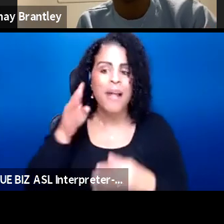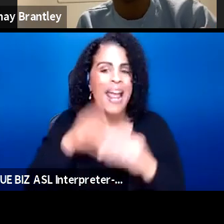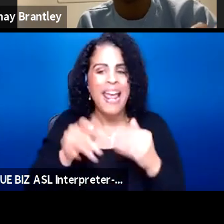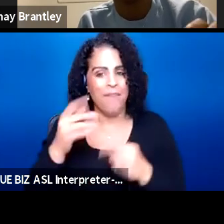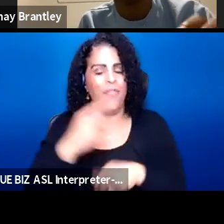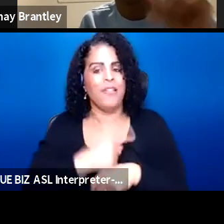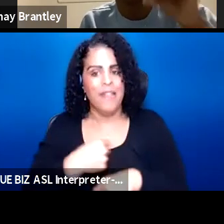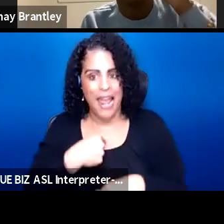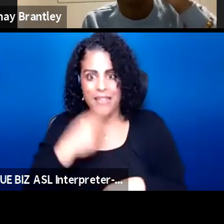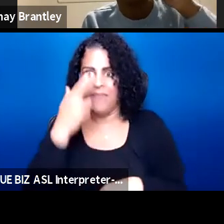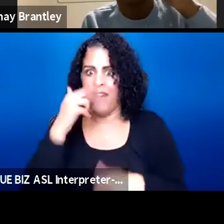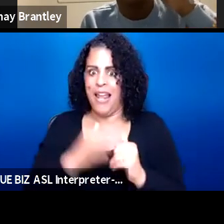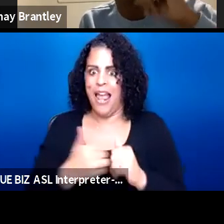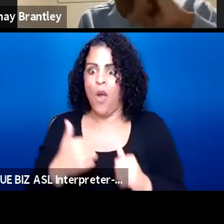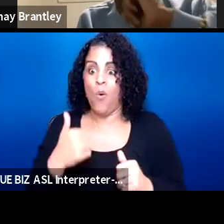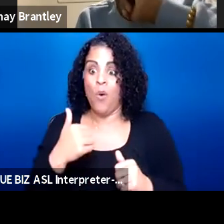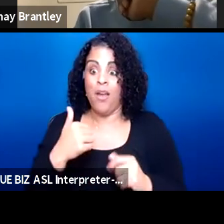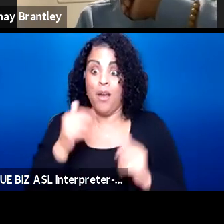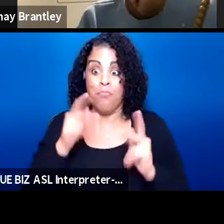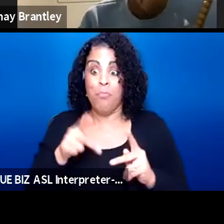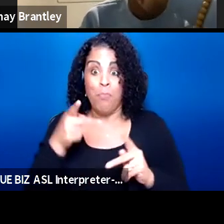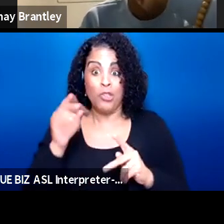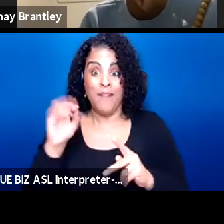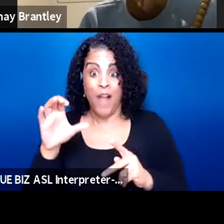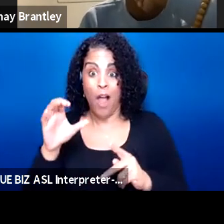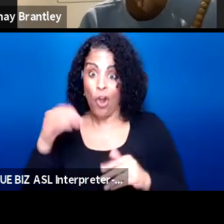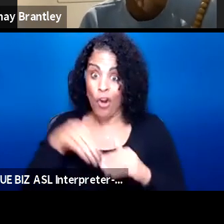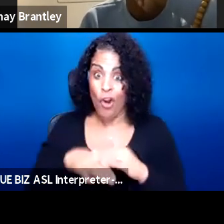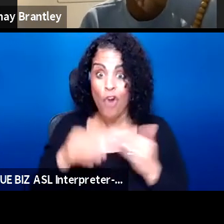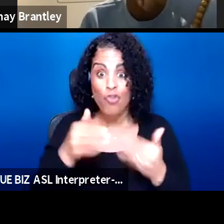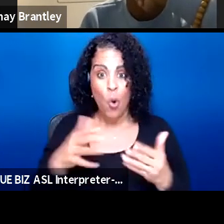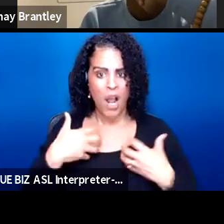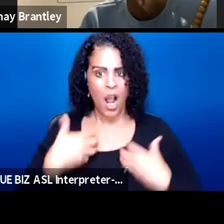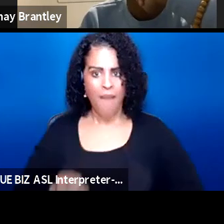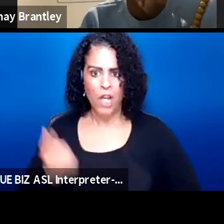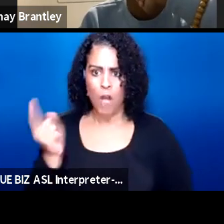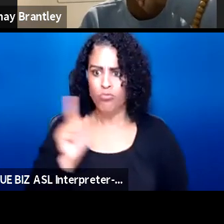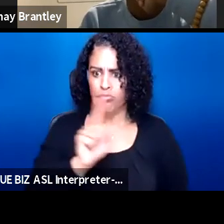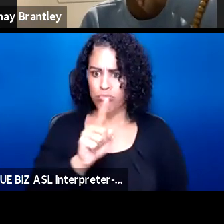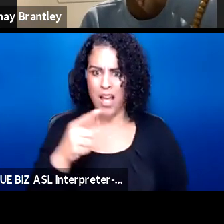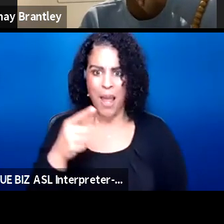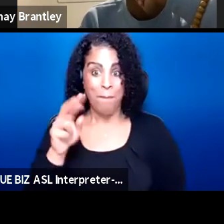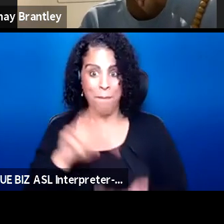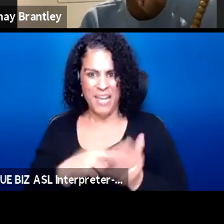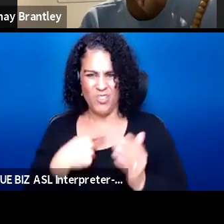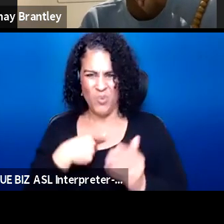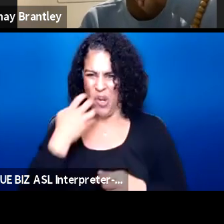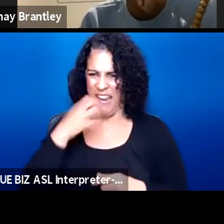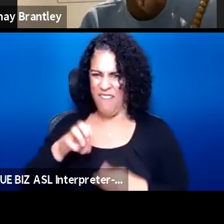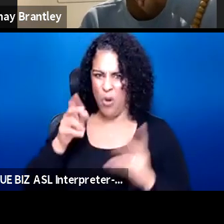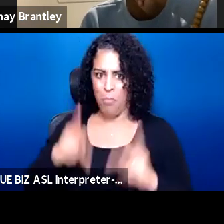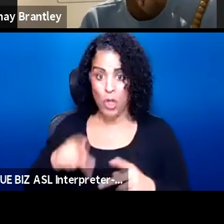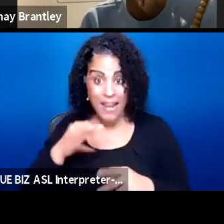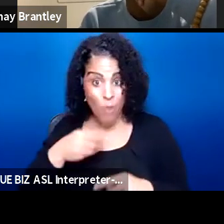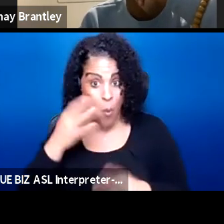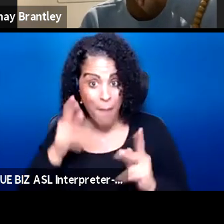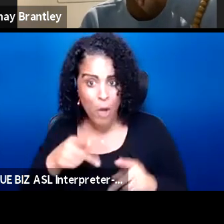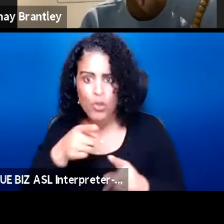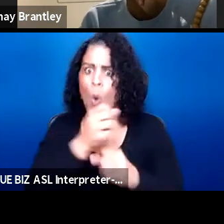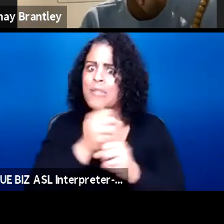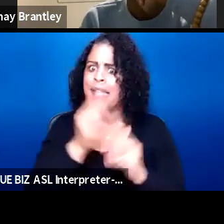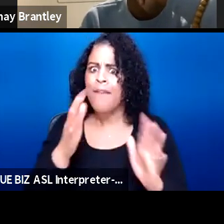like, it's funny how like when a person of color comes into a room and is confident, we're deemed the villain. But when a white person does it, they're seen as the savior